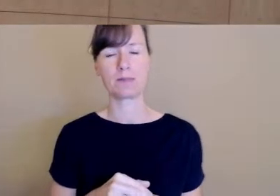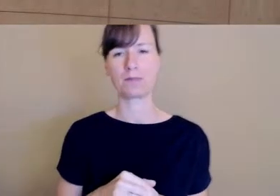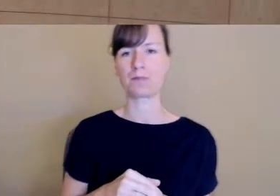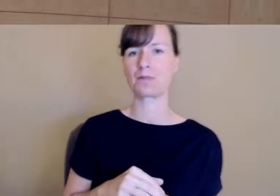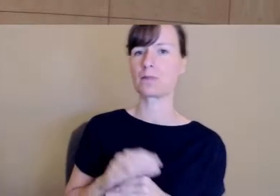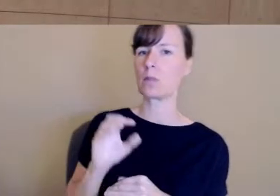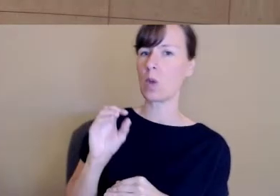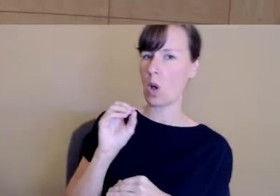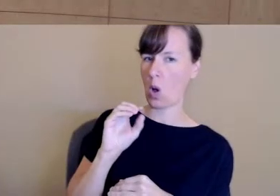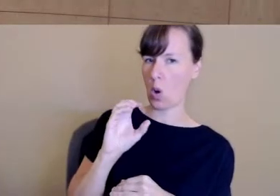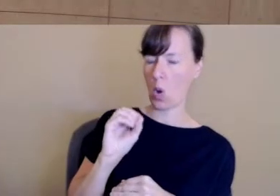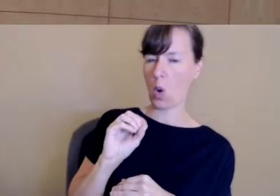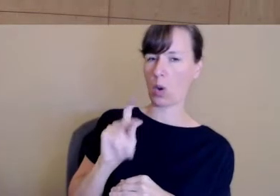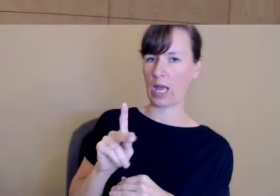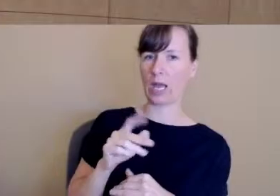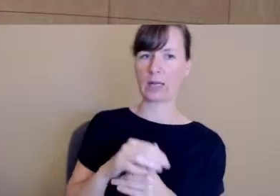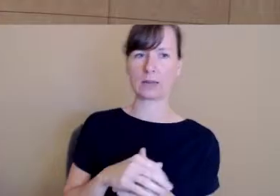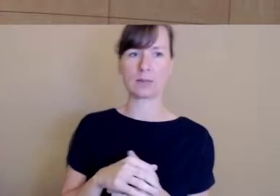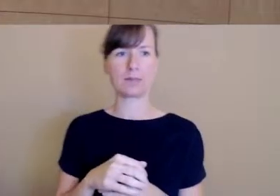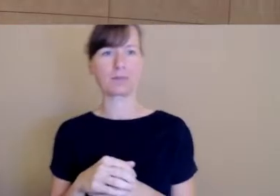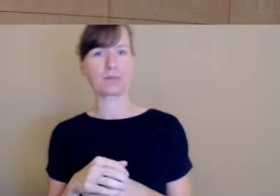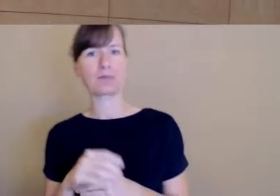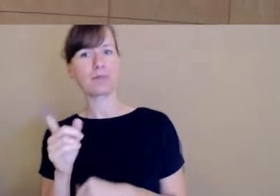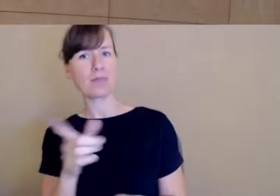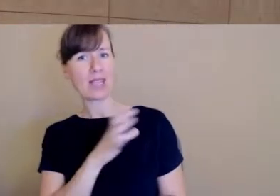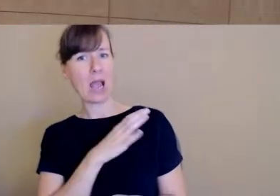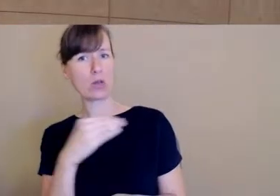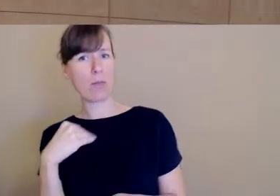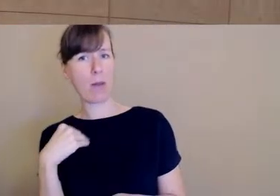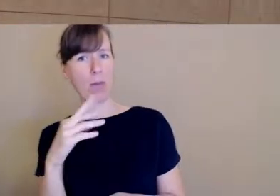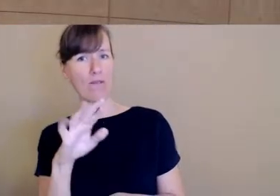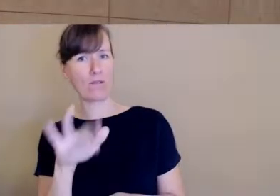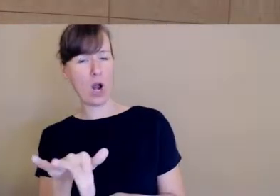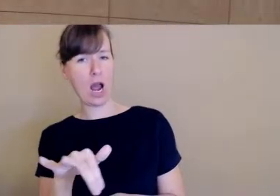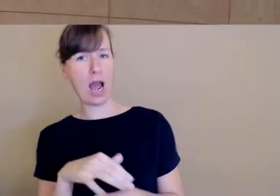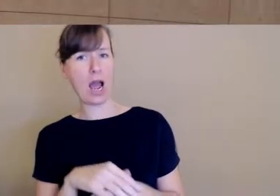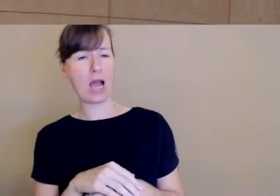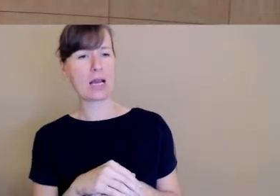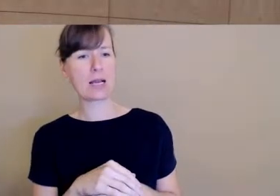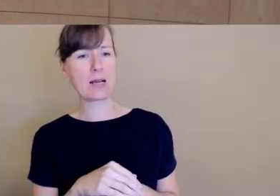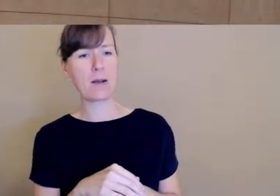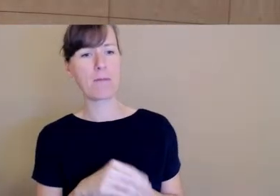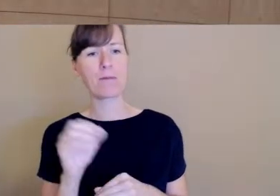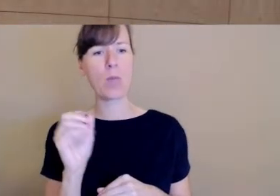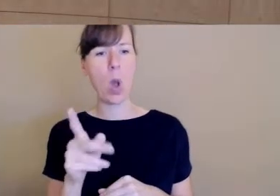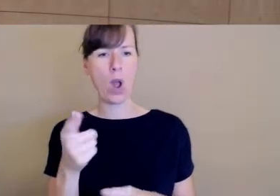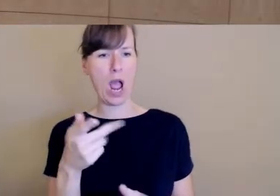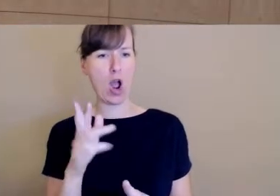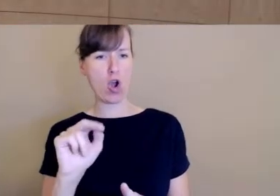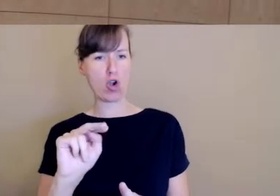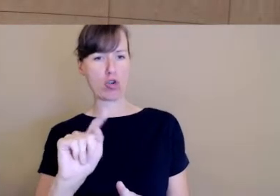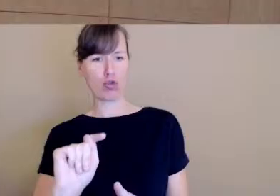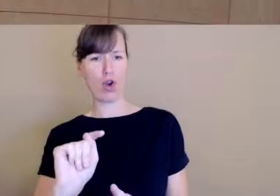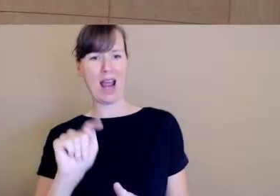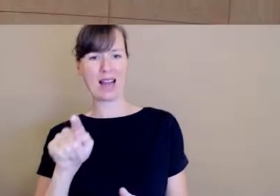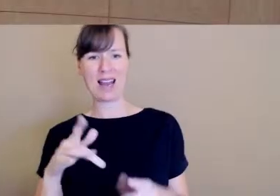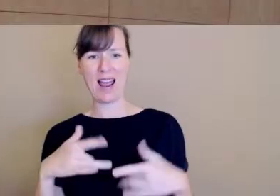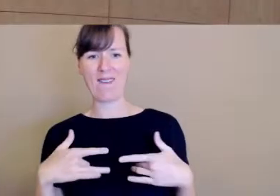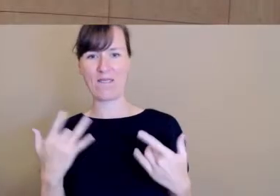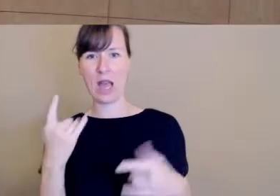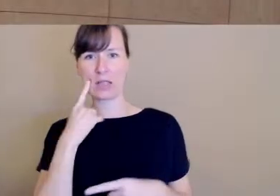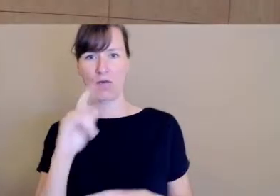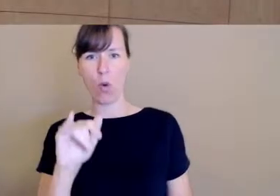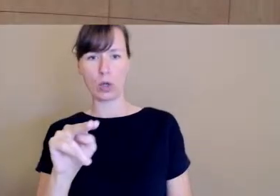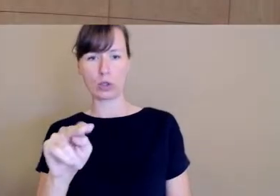Okay. Councilmember Fry. So the grant request looked like the event was for June. Right. Yeah. But